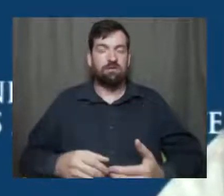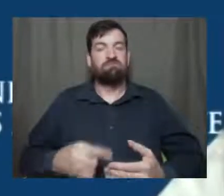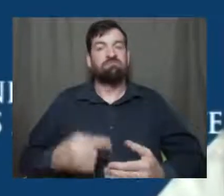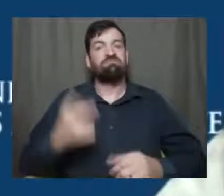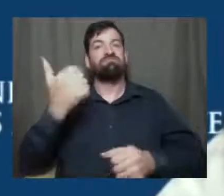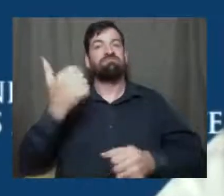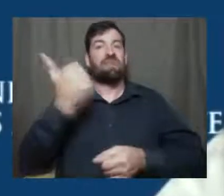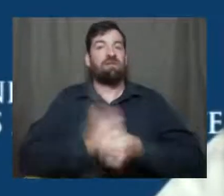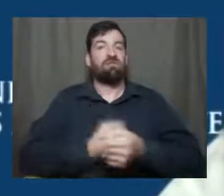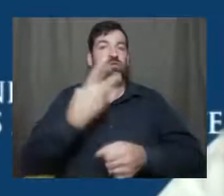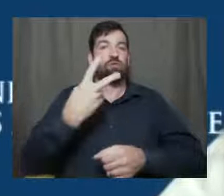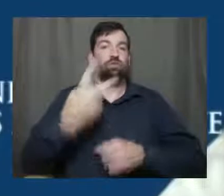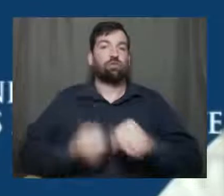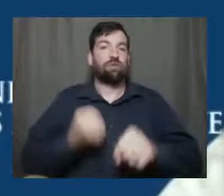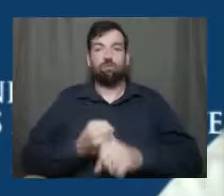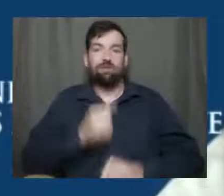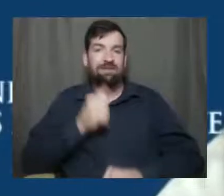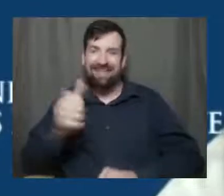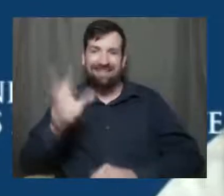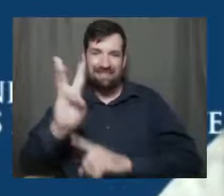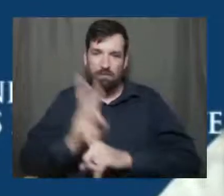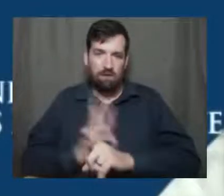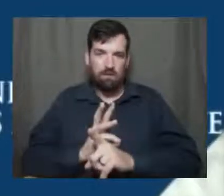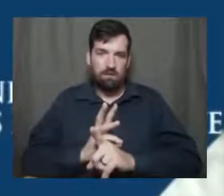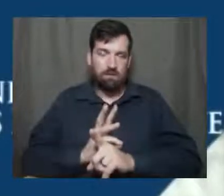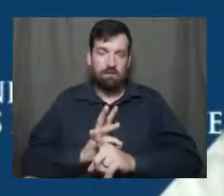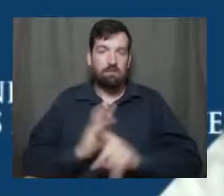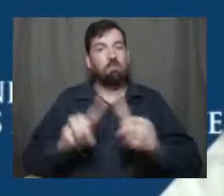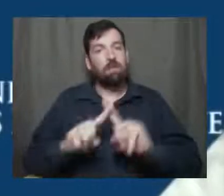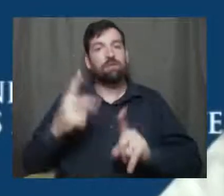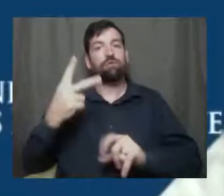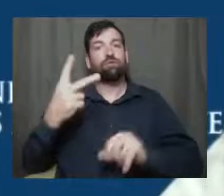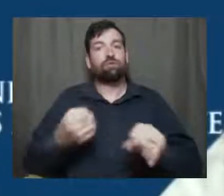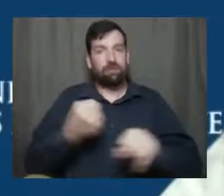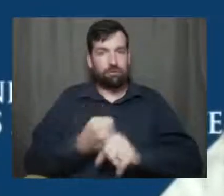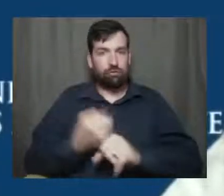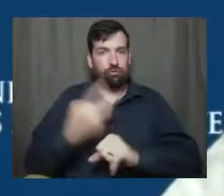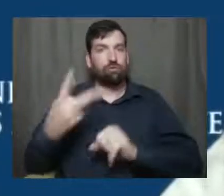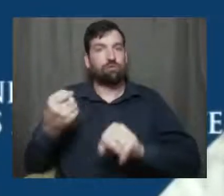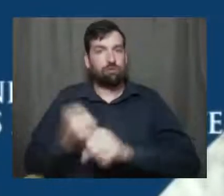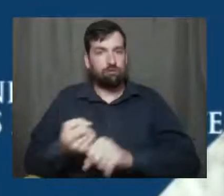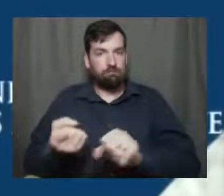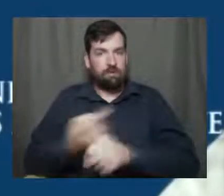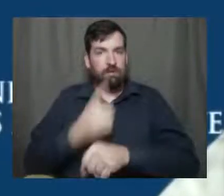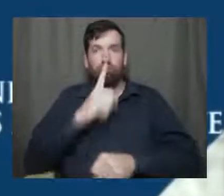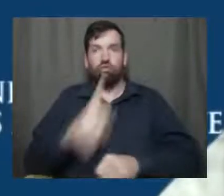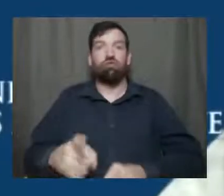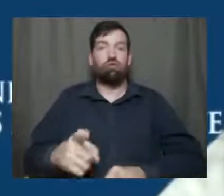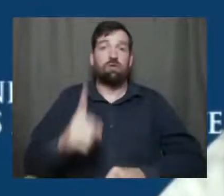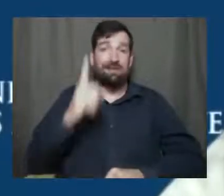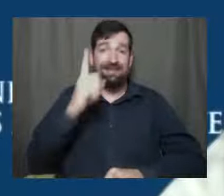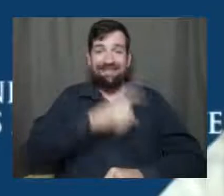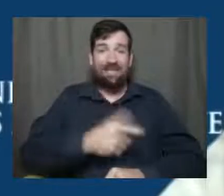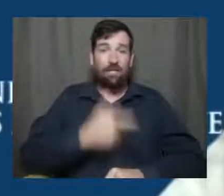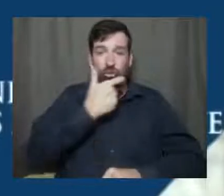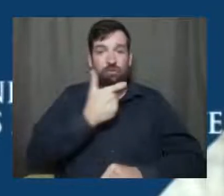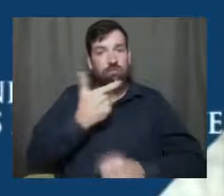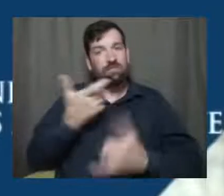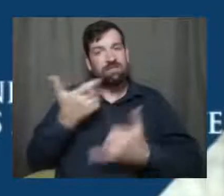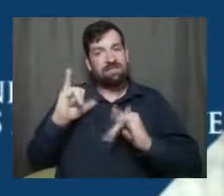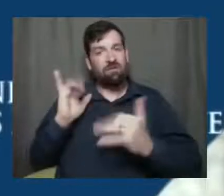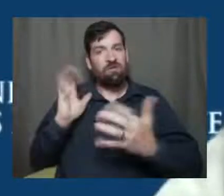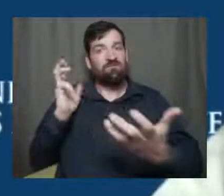years, not every 6 months anymore, but every 2 years, so we make sure that the dentures are not ill-fitting and they're not hurting